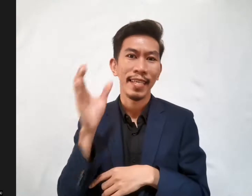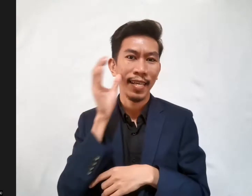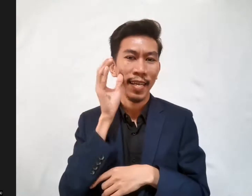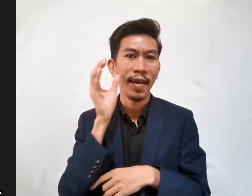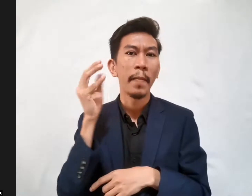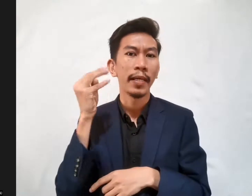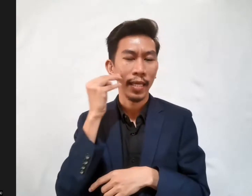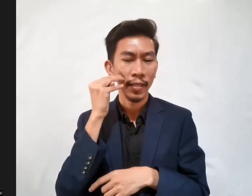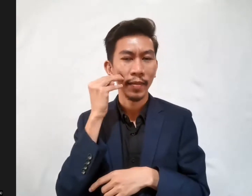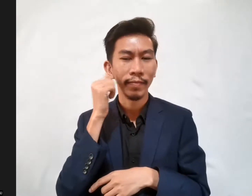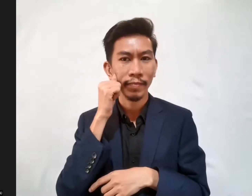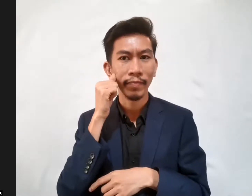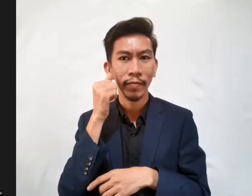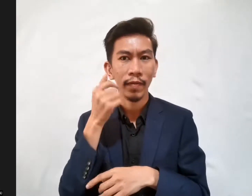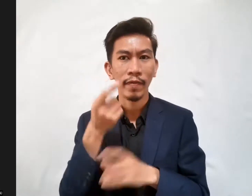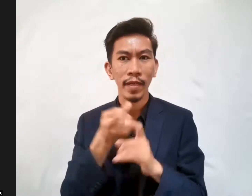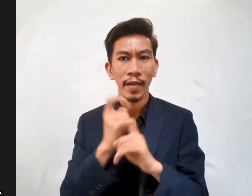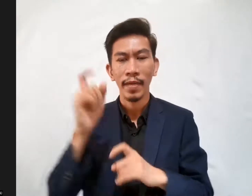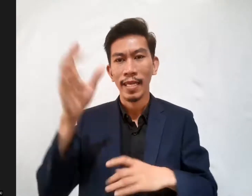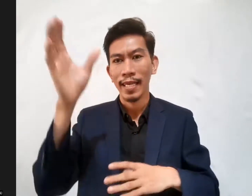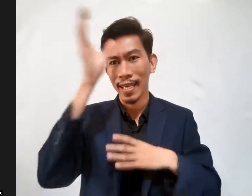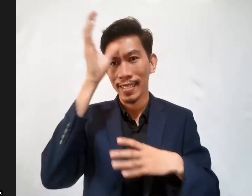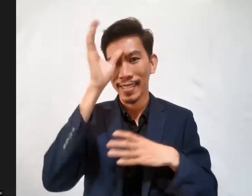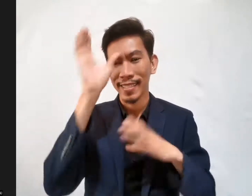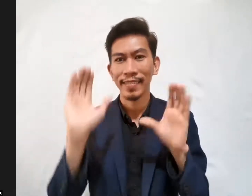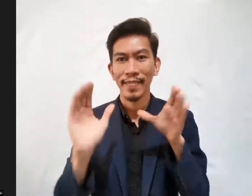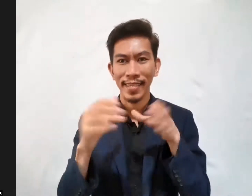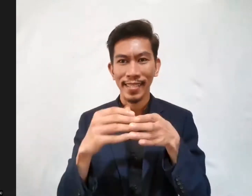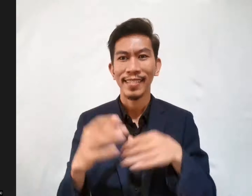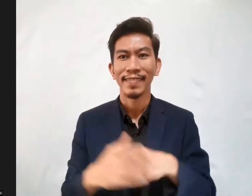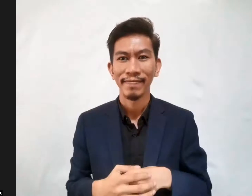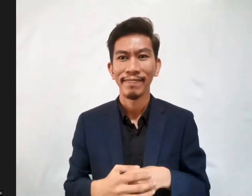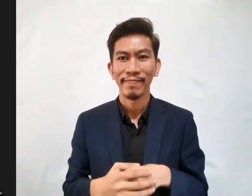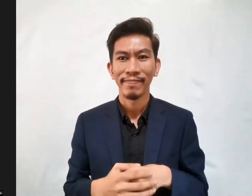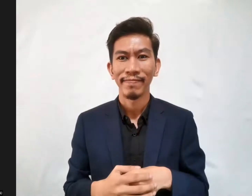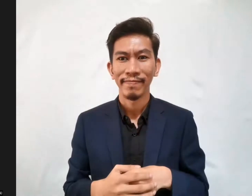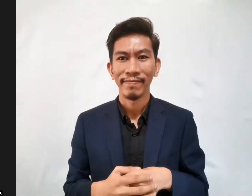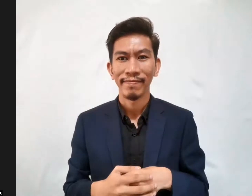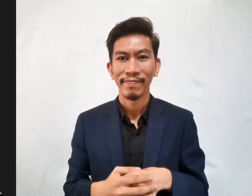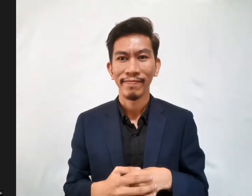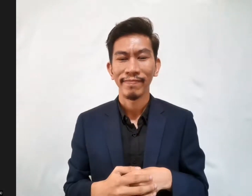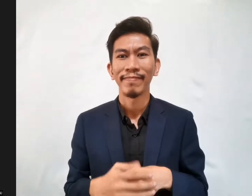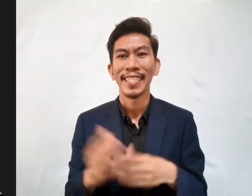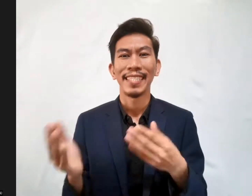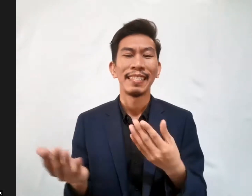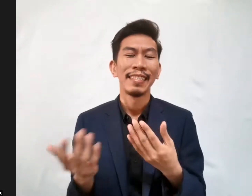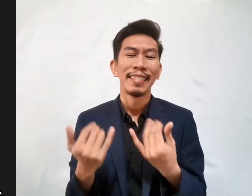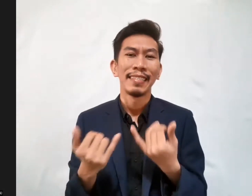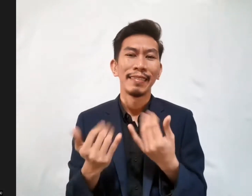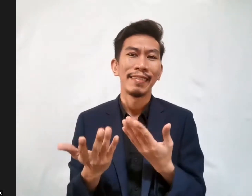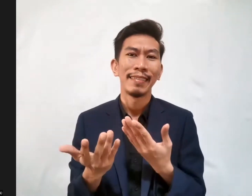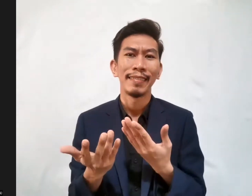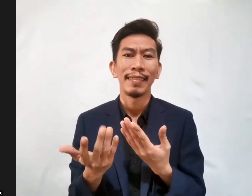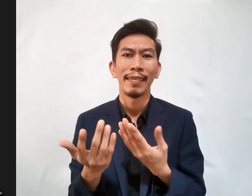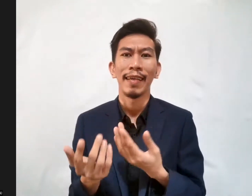Alegpala of the Cancer Coalition. I have an easy job this morning because I was asked